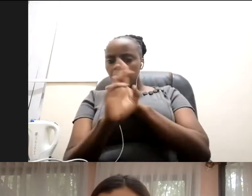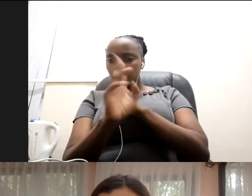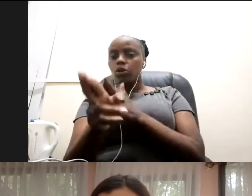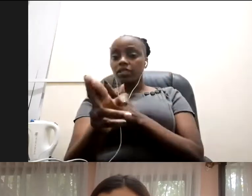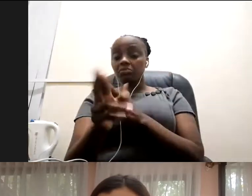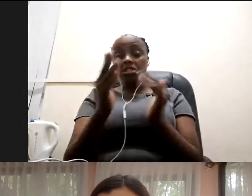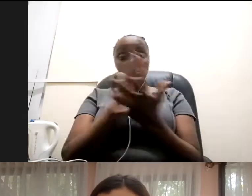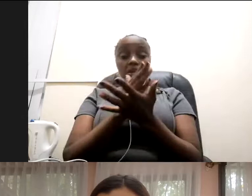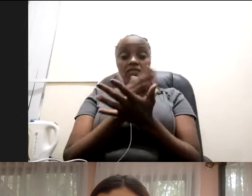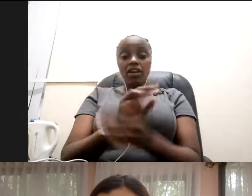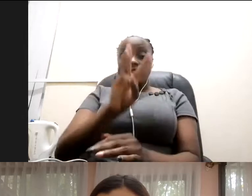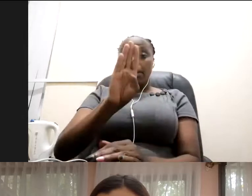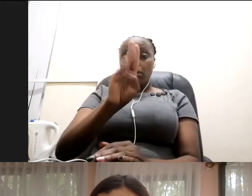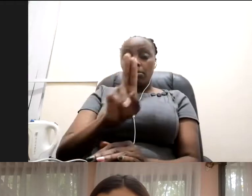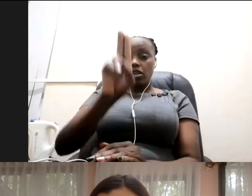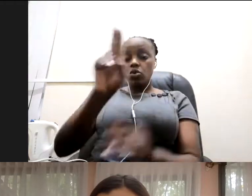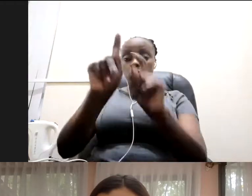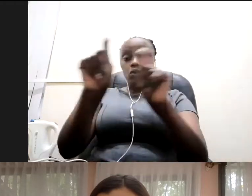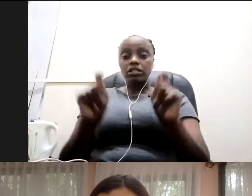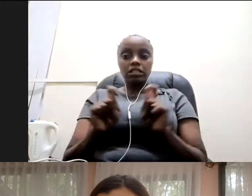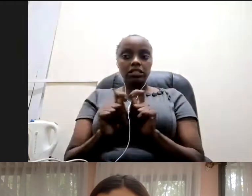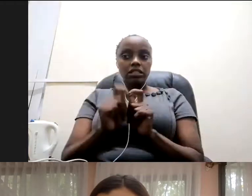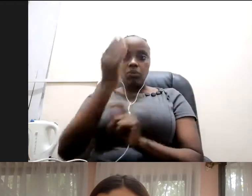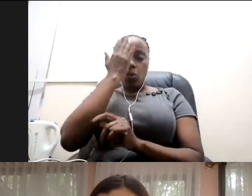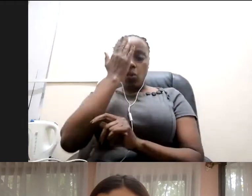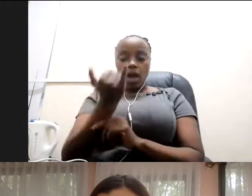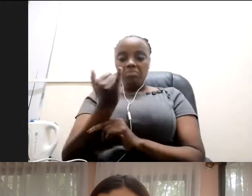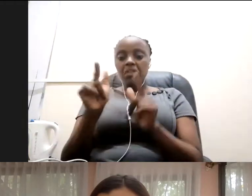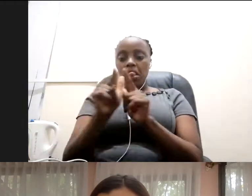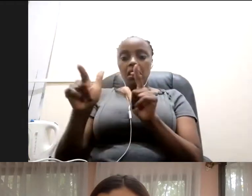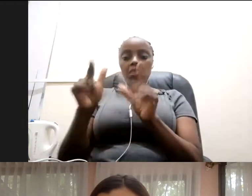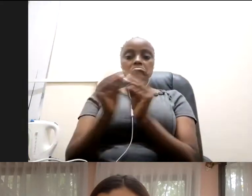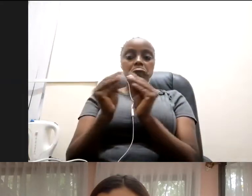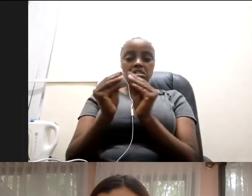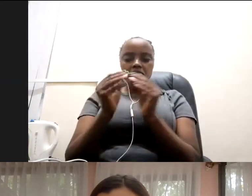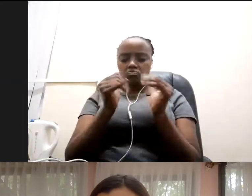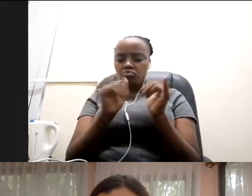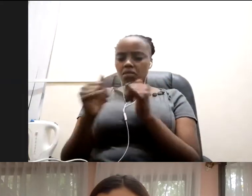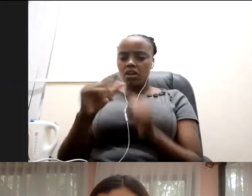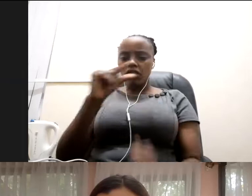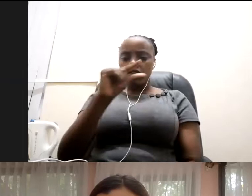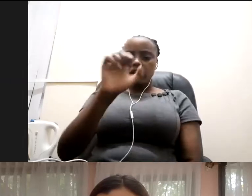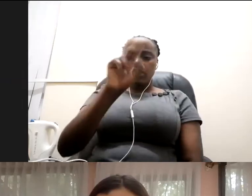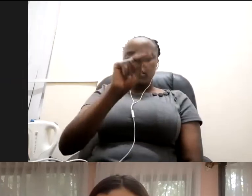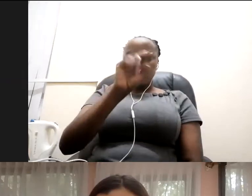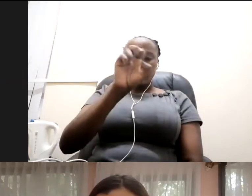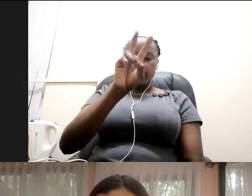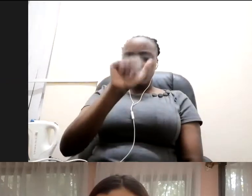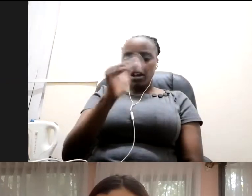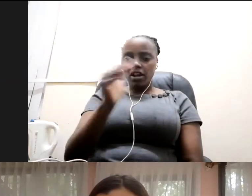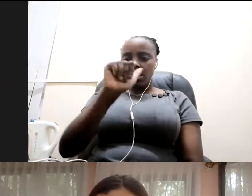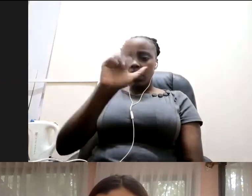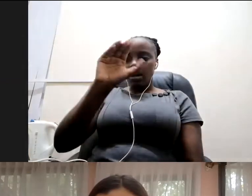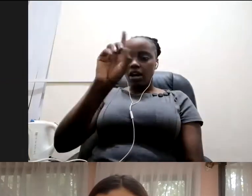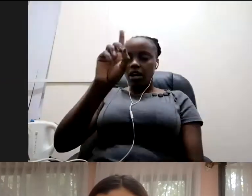the WBU team for making this possible, the Geneva Academy for the technical support